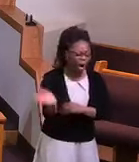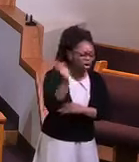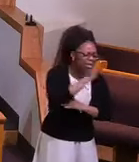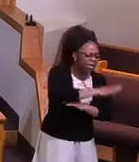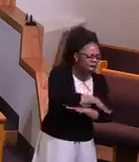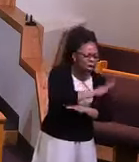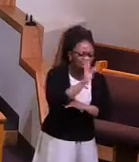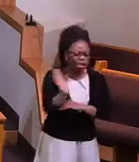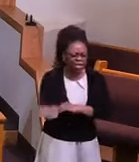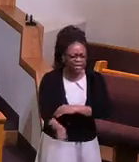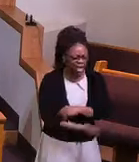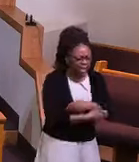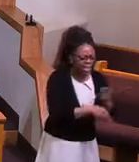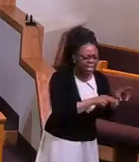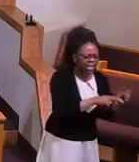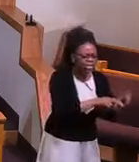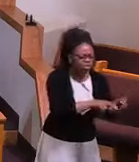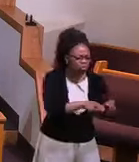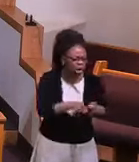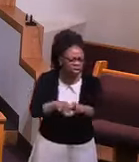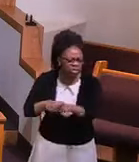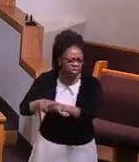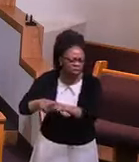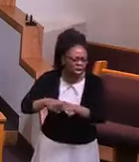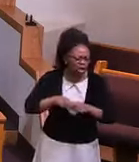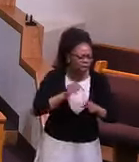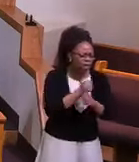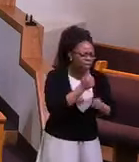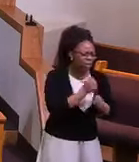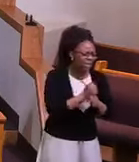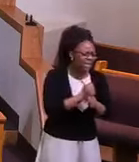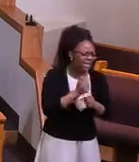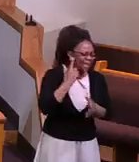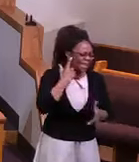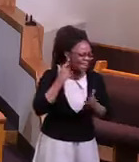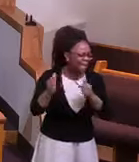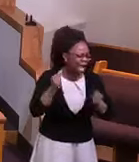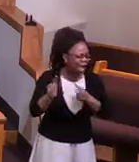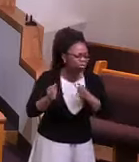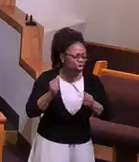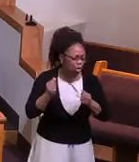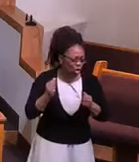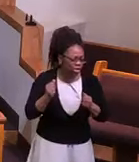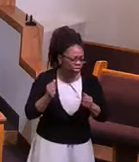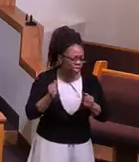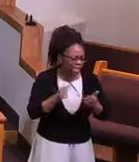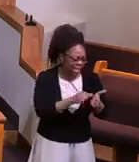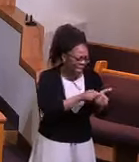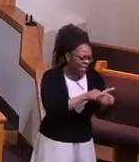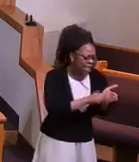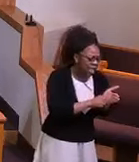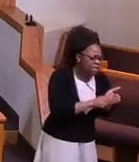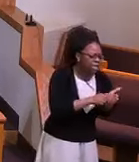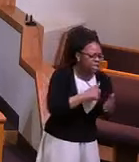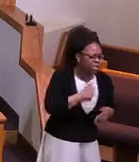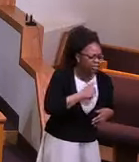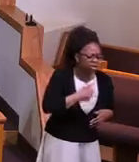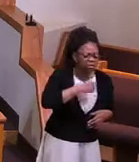he's running around the hood, making a bunch of loud noise, and ultimately self-inflicting himself.